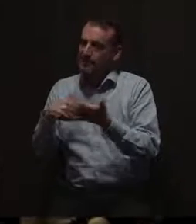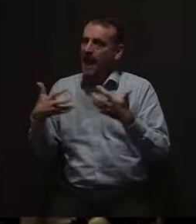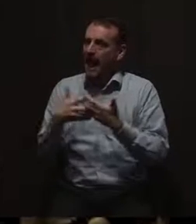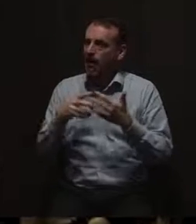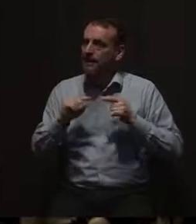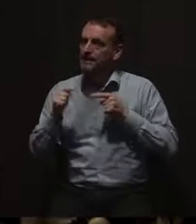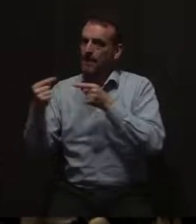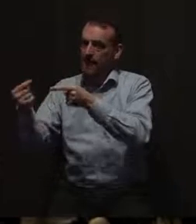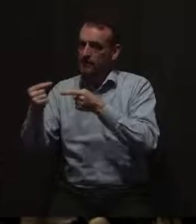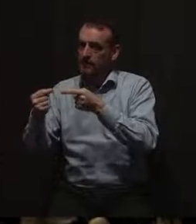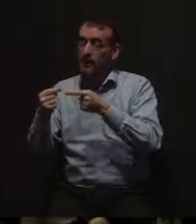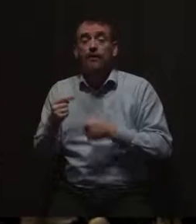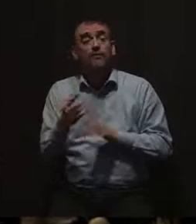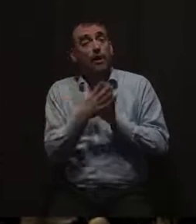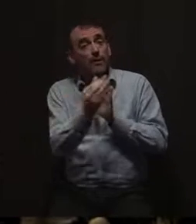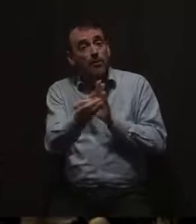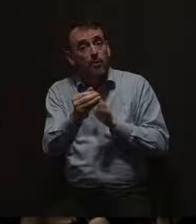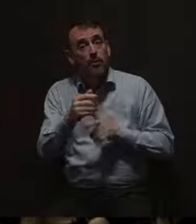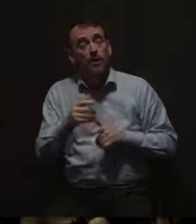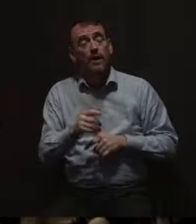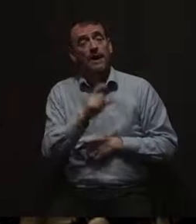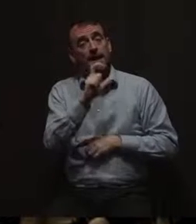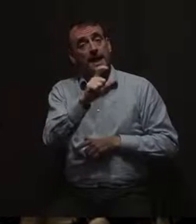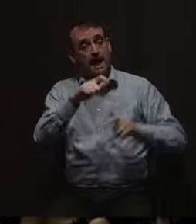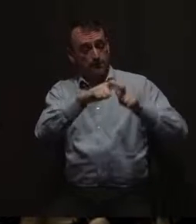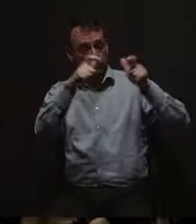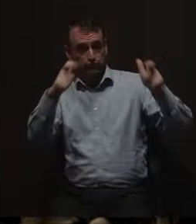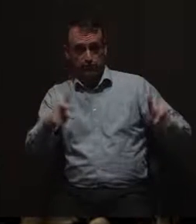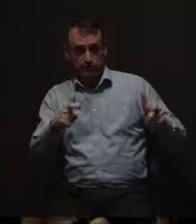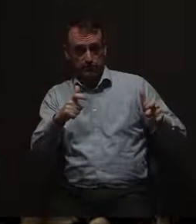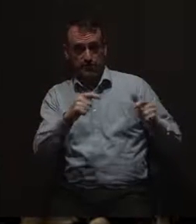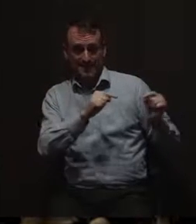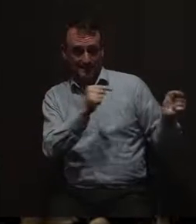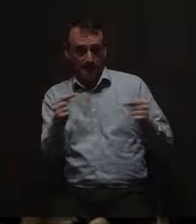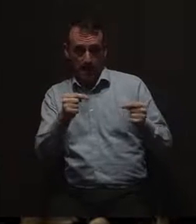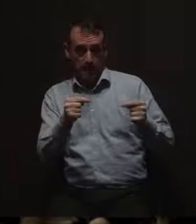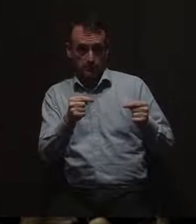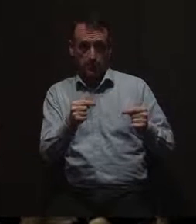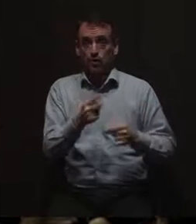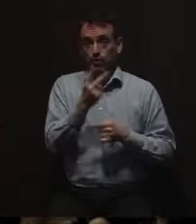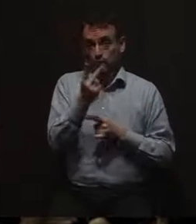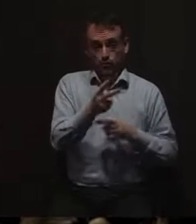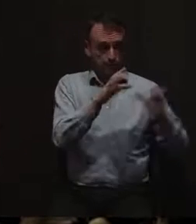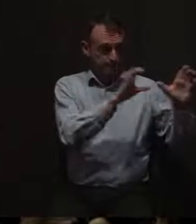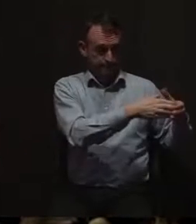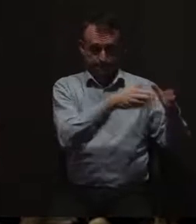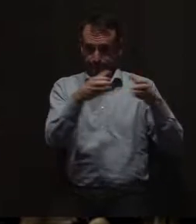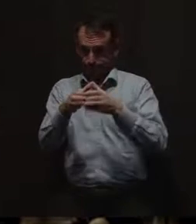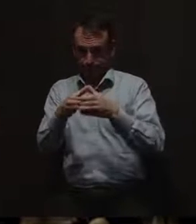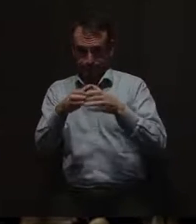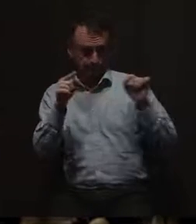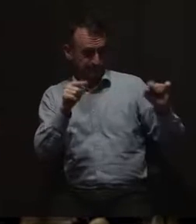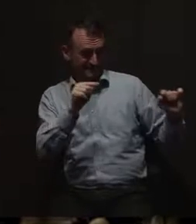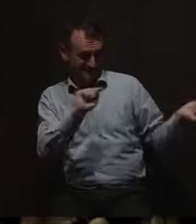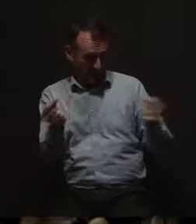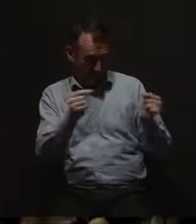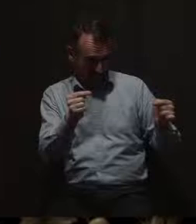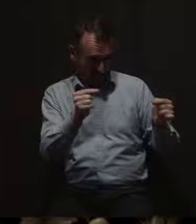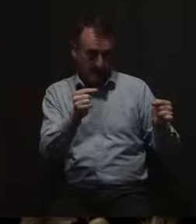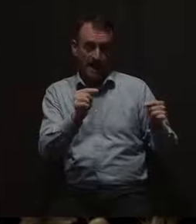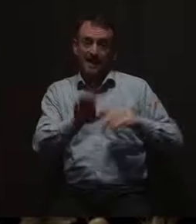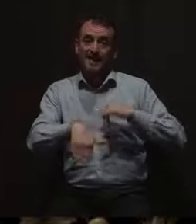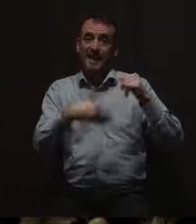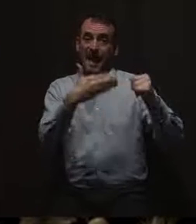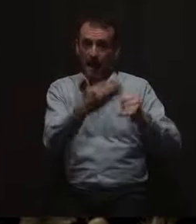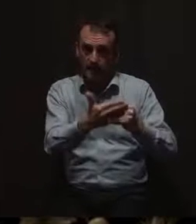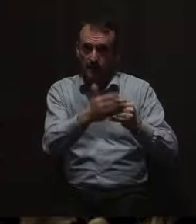the Cambridge debate. And that means there are two opposite sides that defend their point. In the end, we all vote who's won.